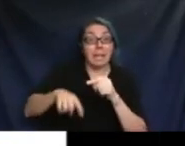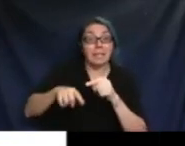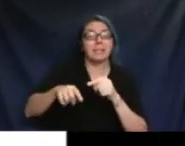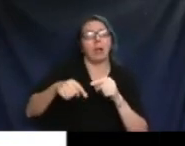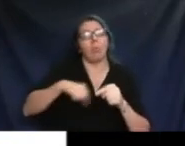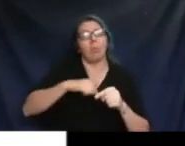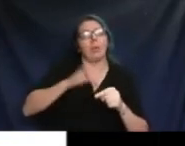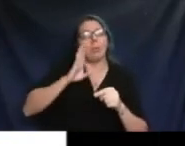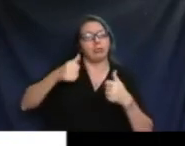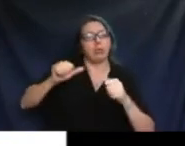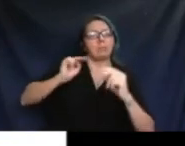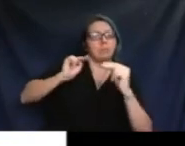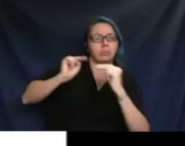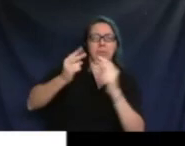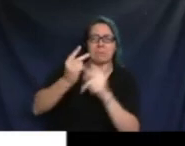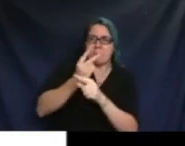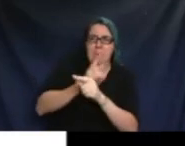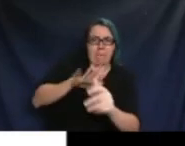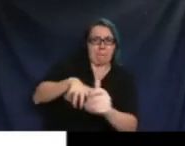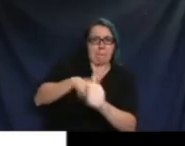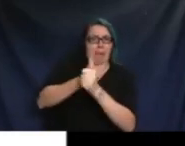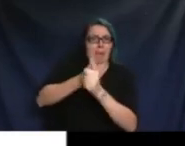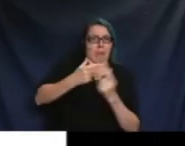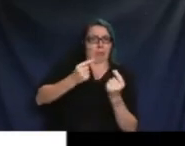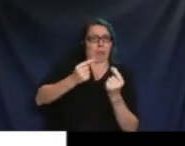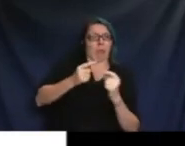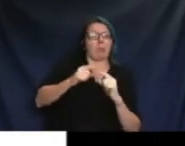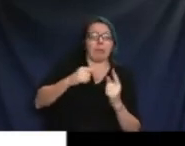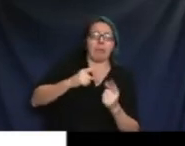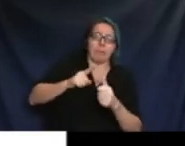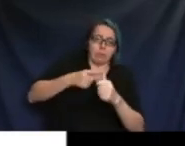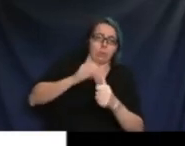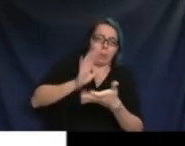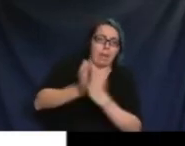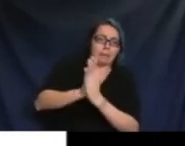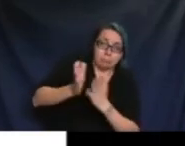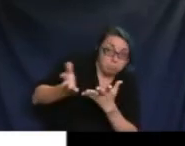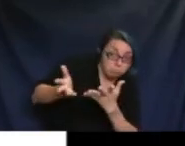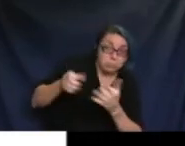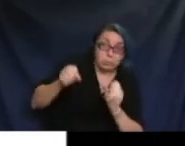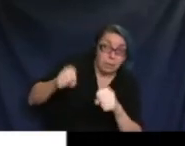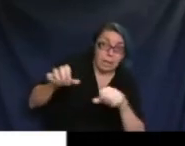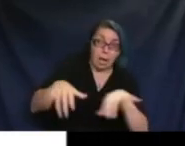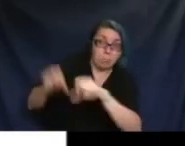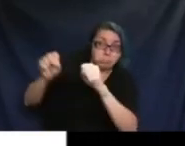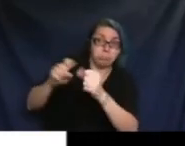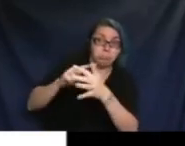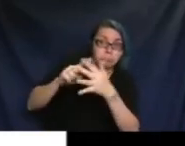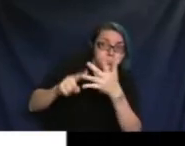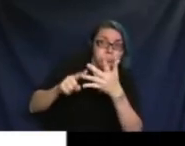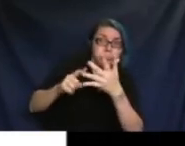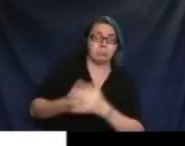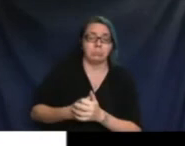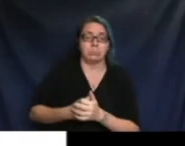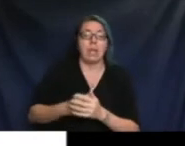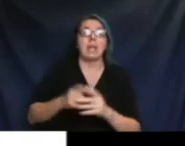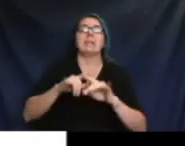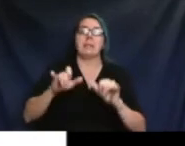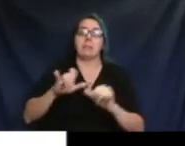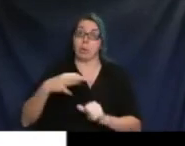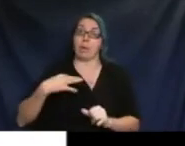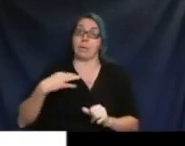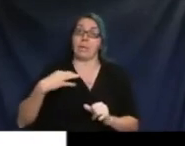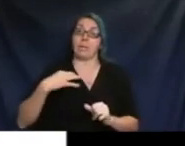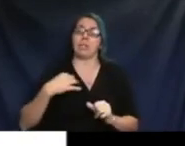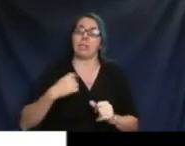to include all of the expenses that you're anticipating, but to not hesitate to try to build that partnership with